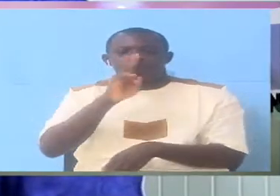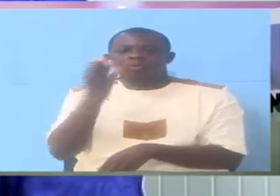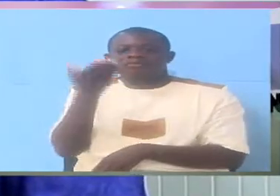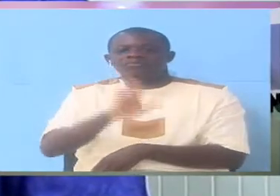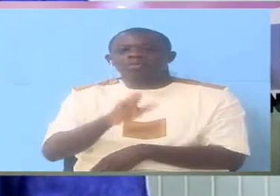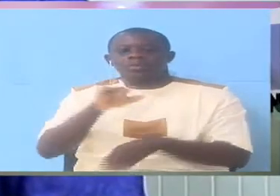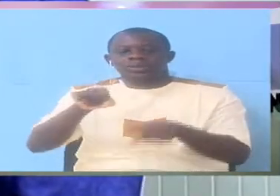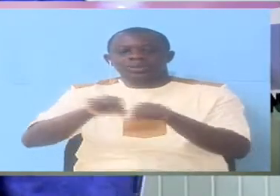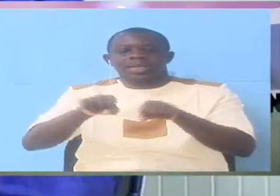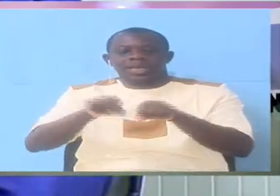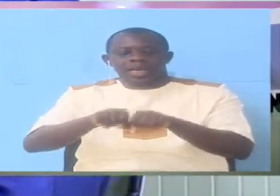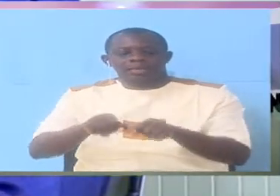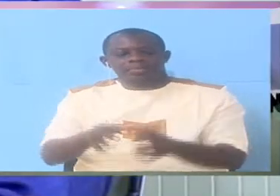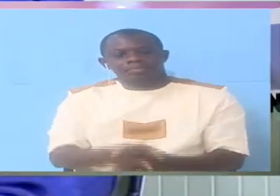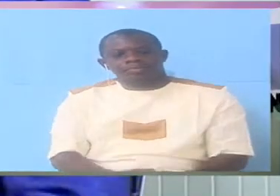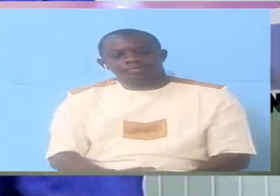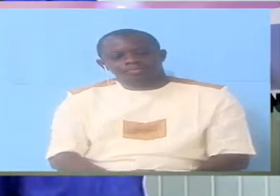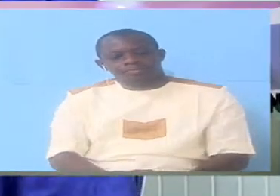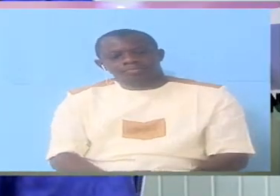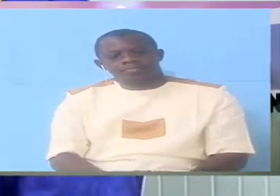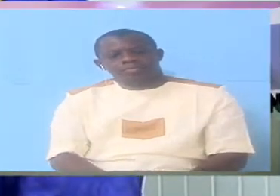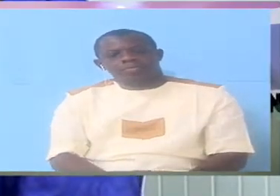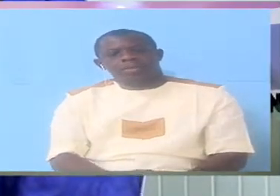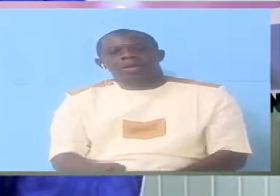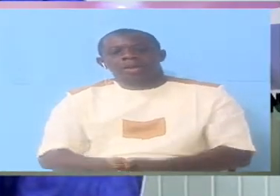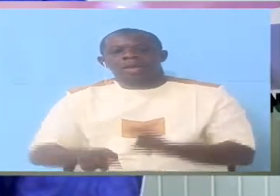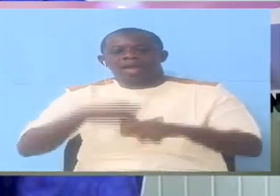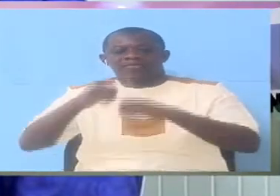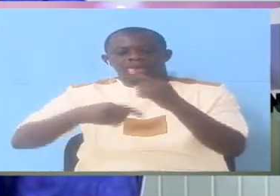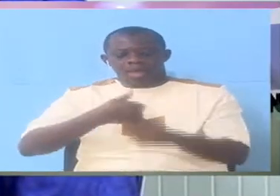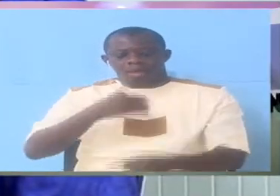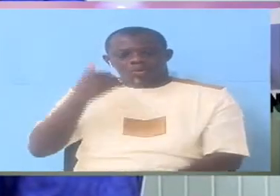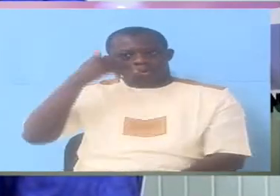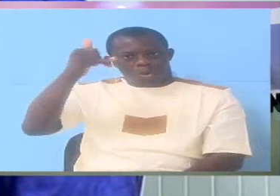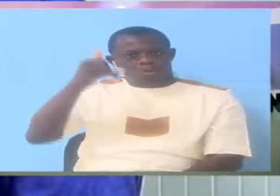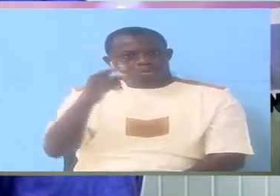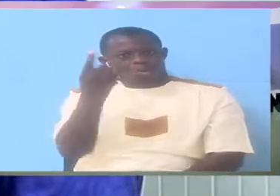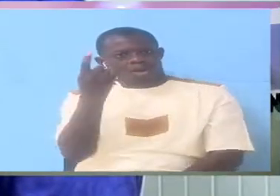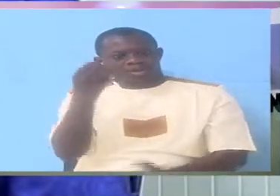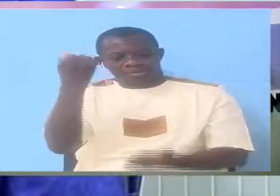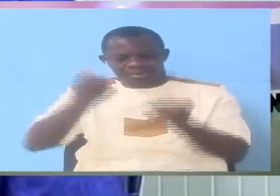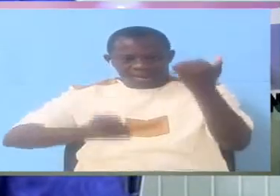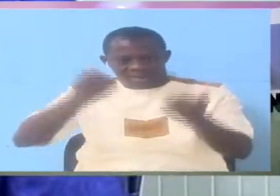Then, another driver clean kumandi. Then I called one of the drivers.